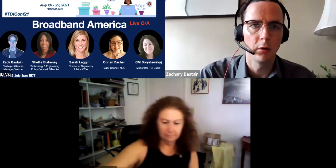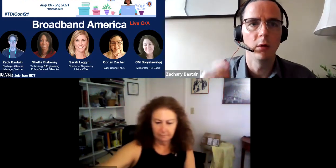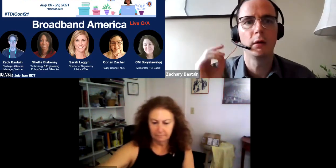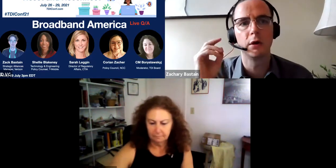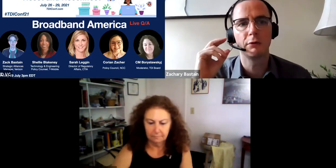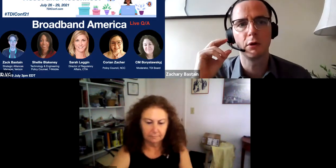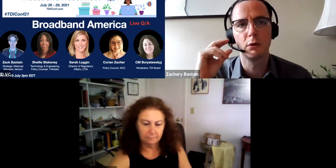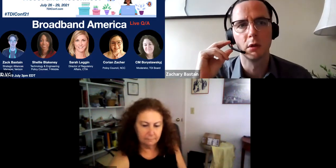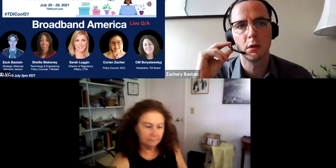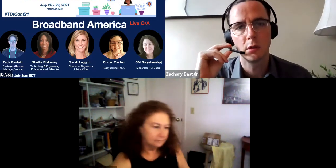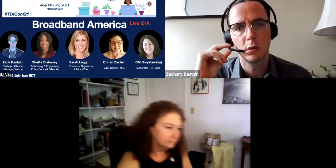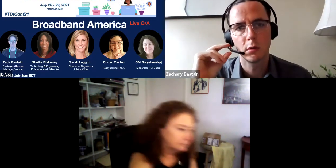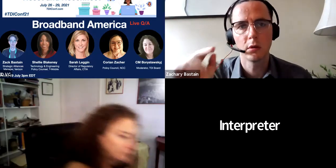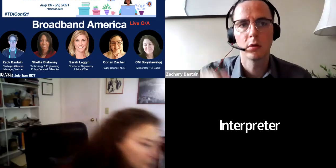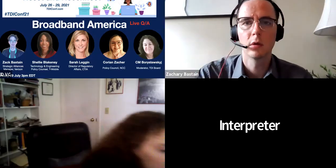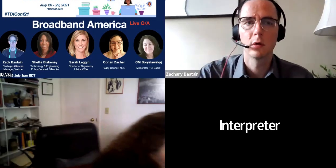Hello, hello. Good afternoon.